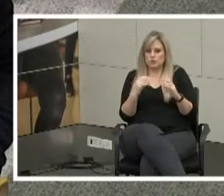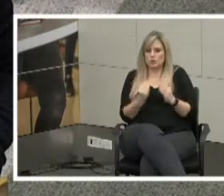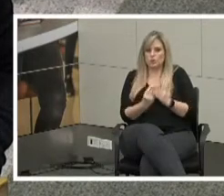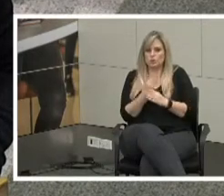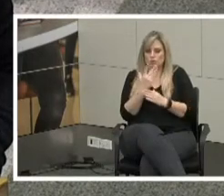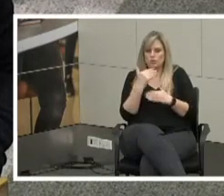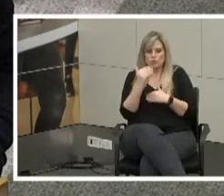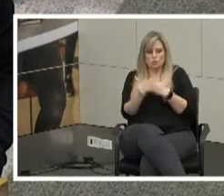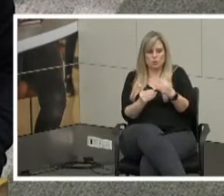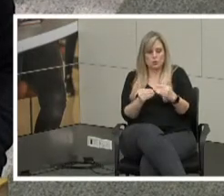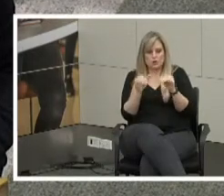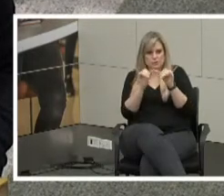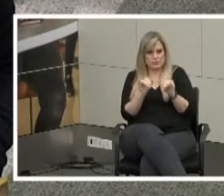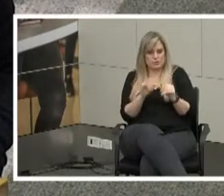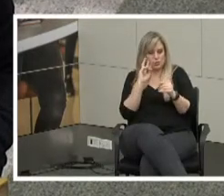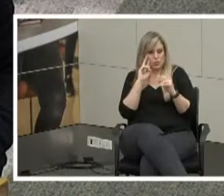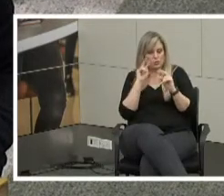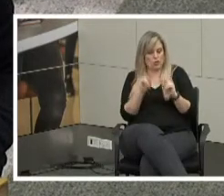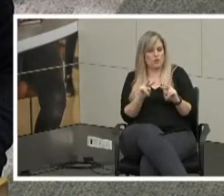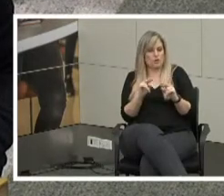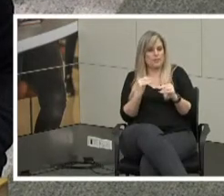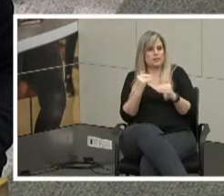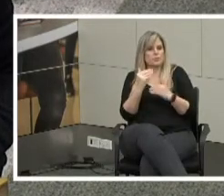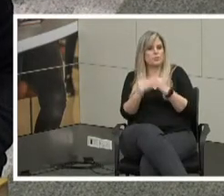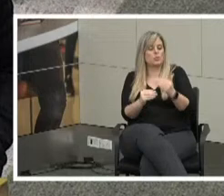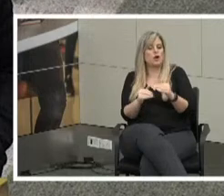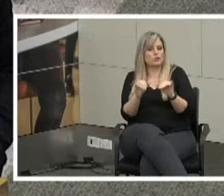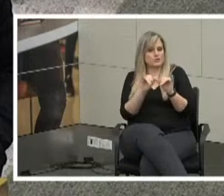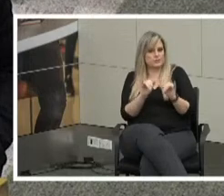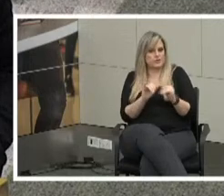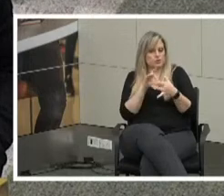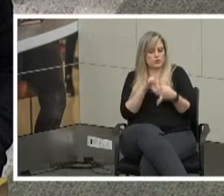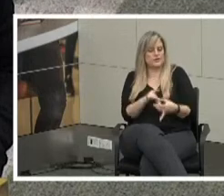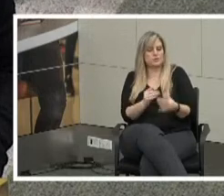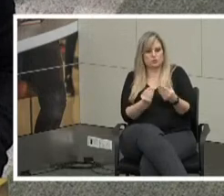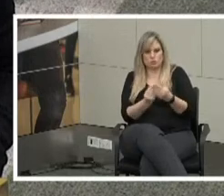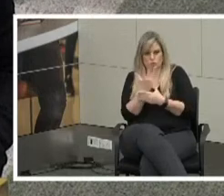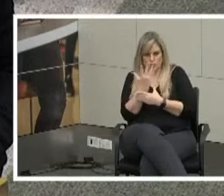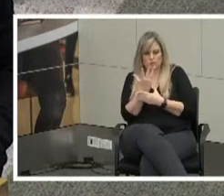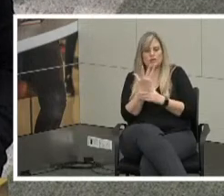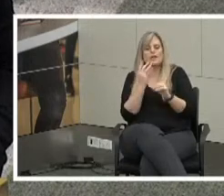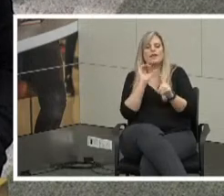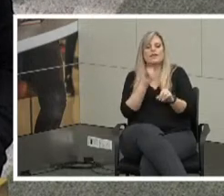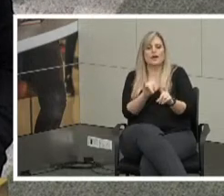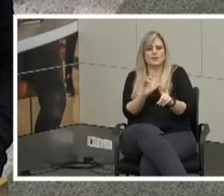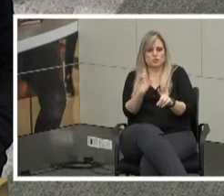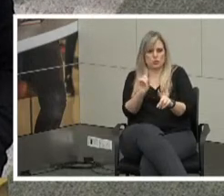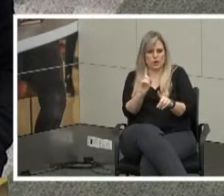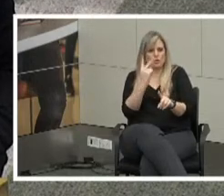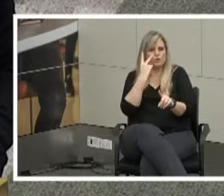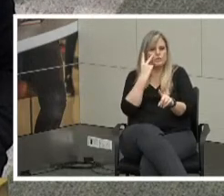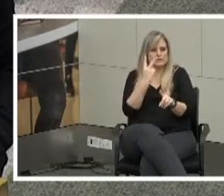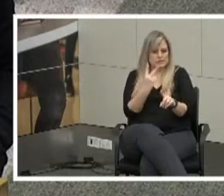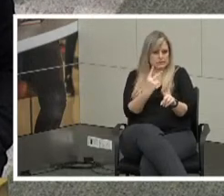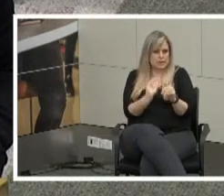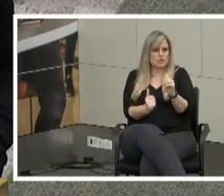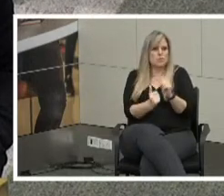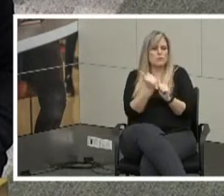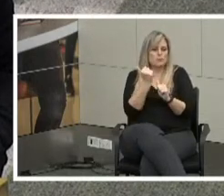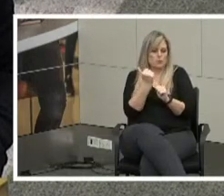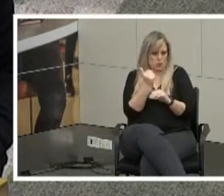on to when we look at the progress measure that talks about growth that's where we see the most